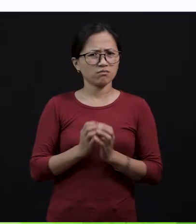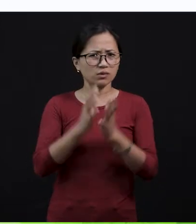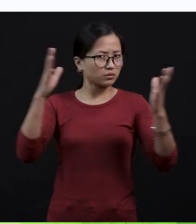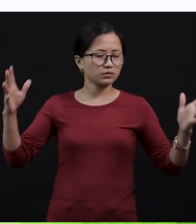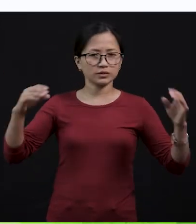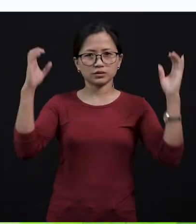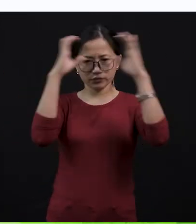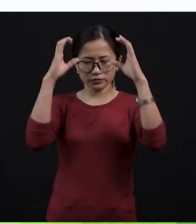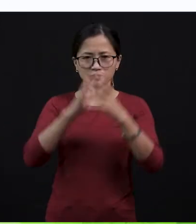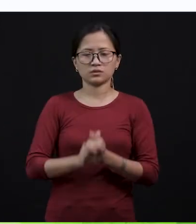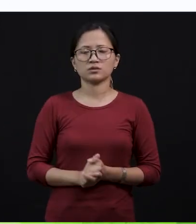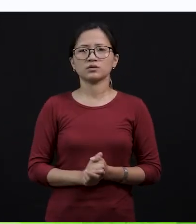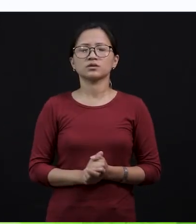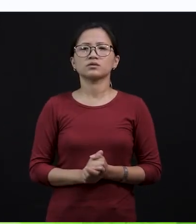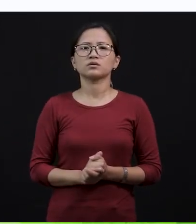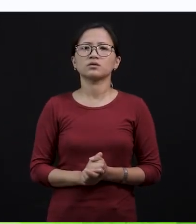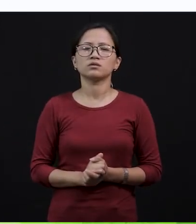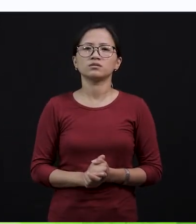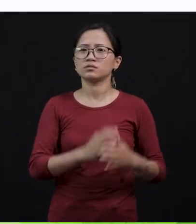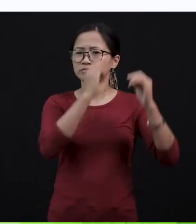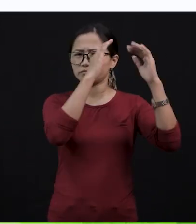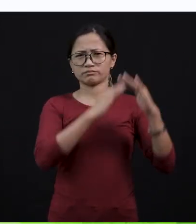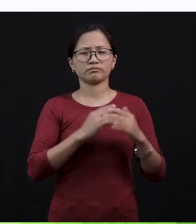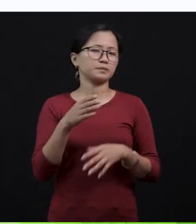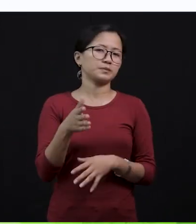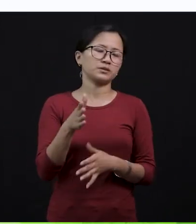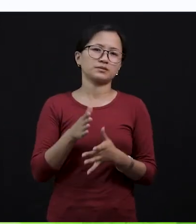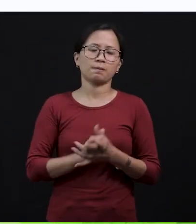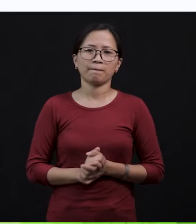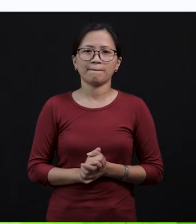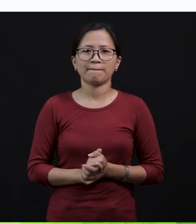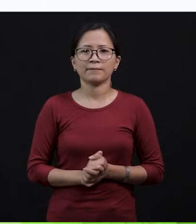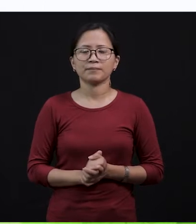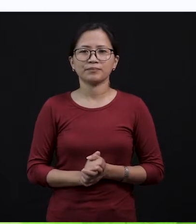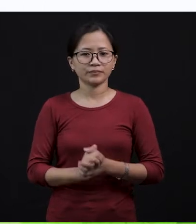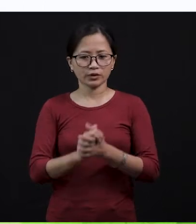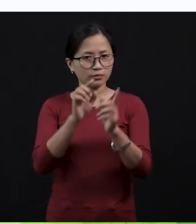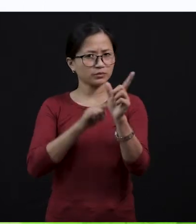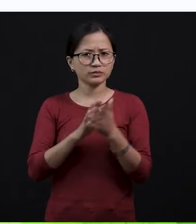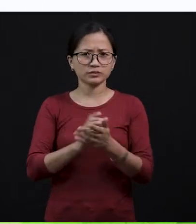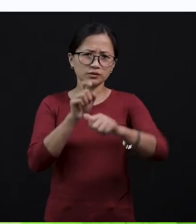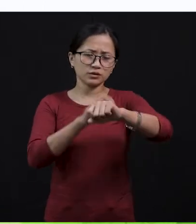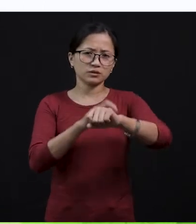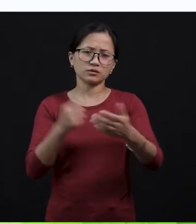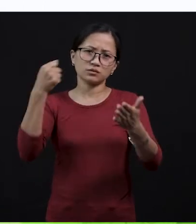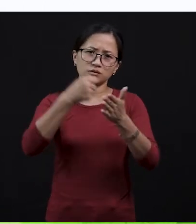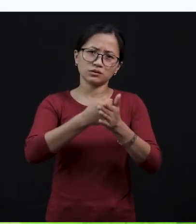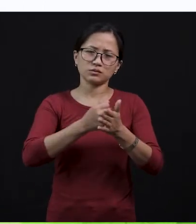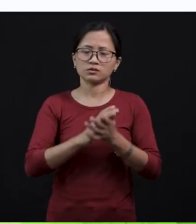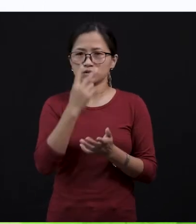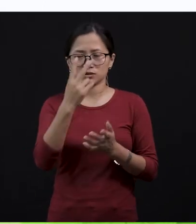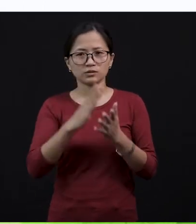confusion. They are in great despair. They are in great hopelessness. Because by the time they reach the scene